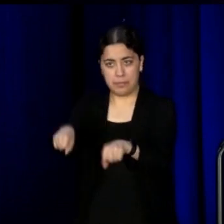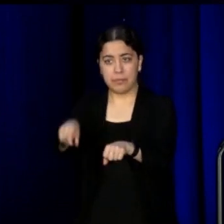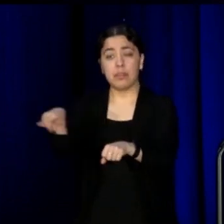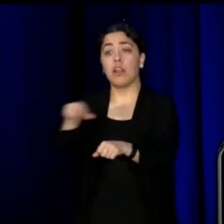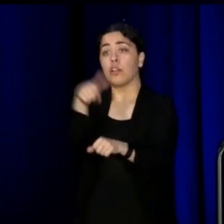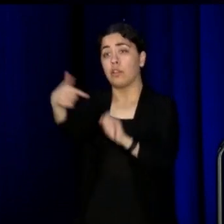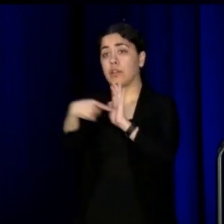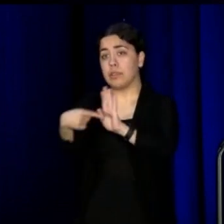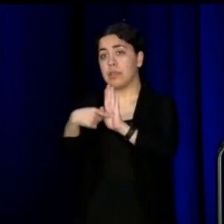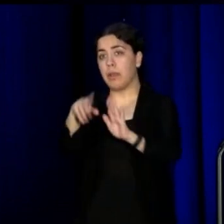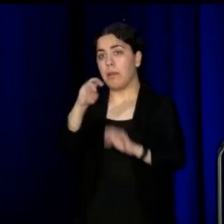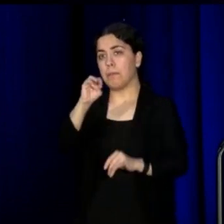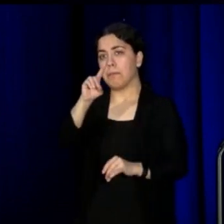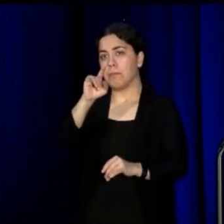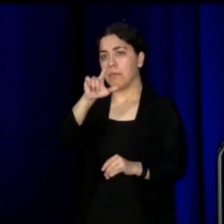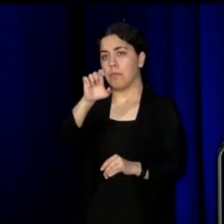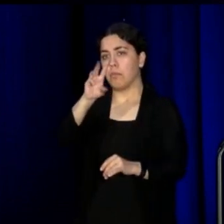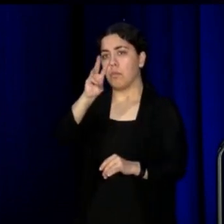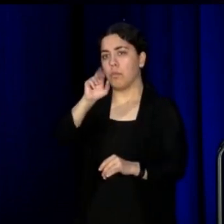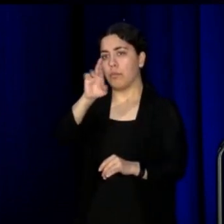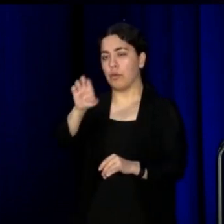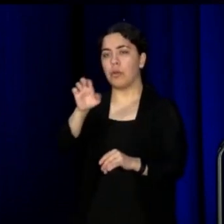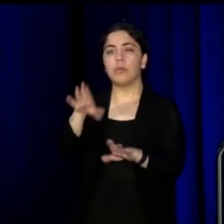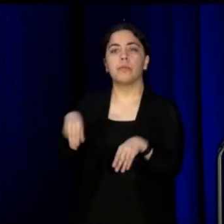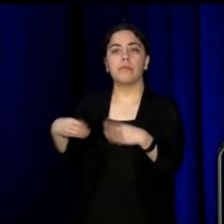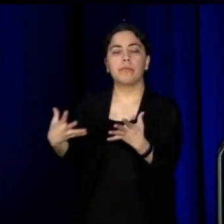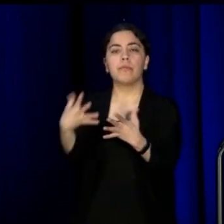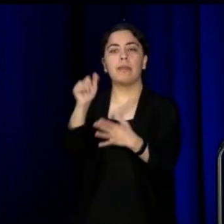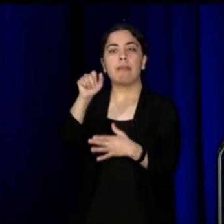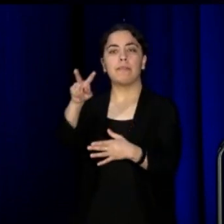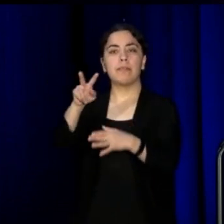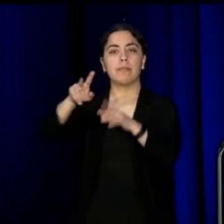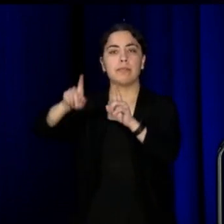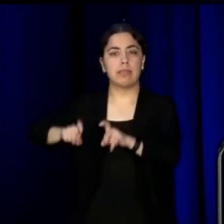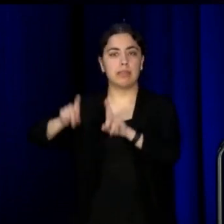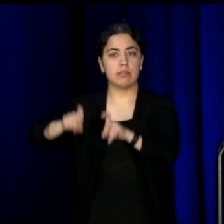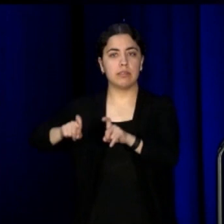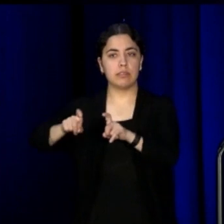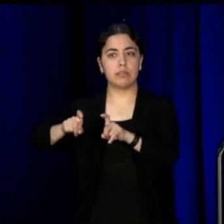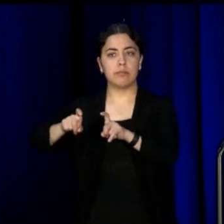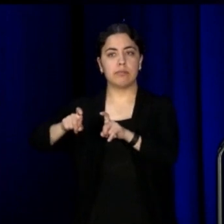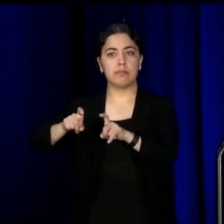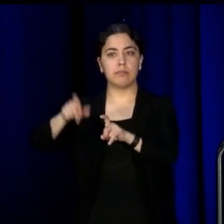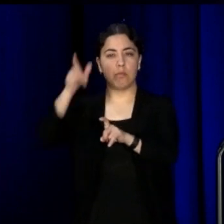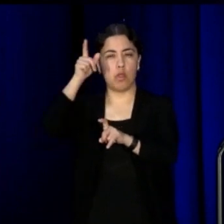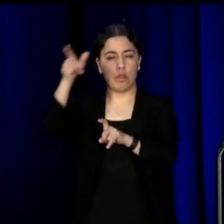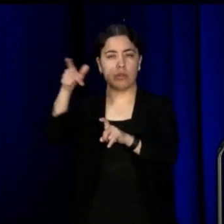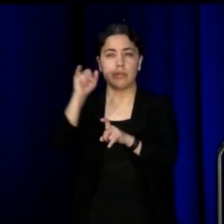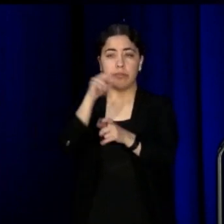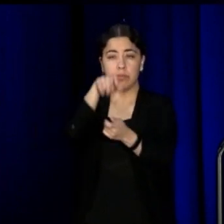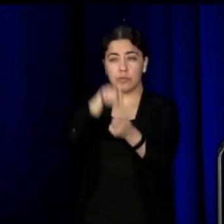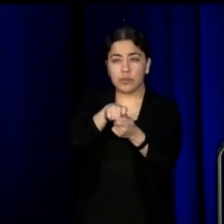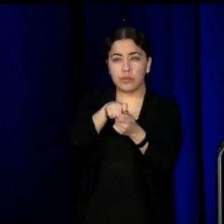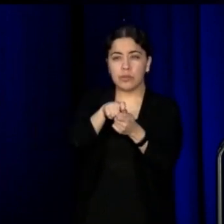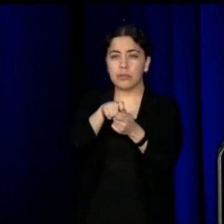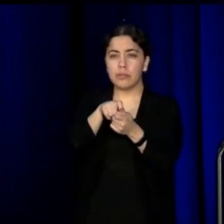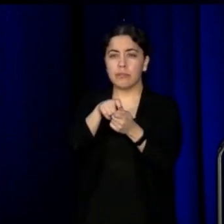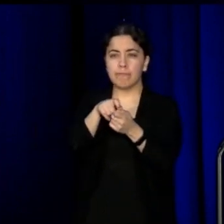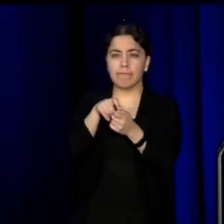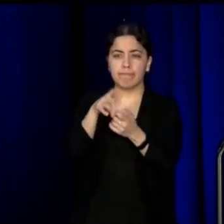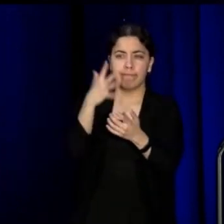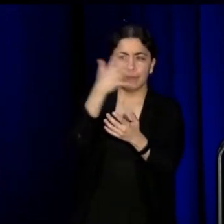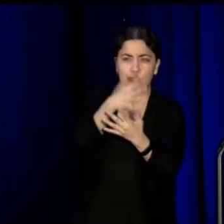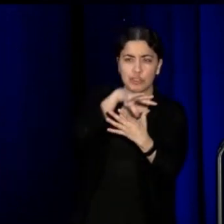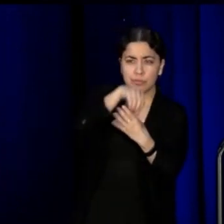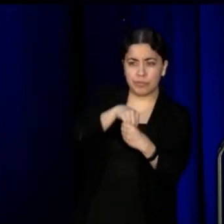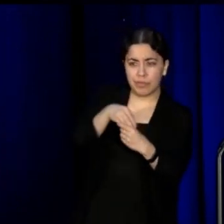that we are implementing some kind of an A/B testing logic. So if a certain feature flag that we are setting on